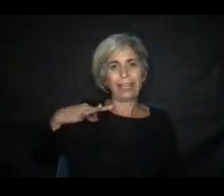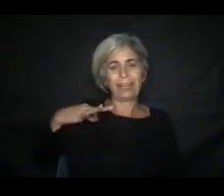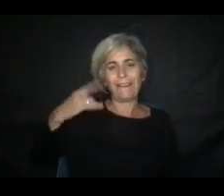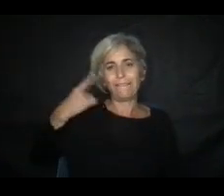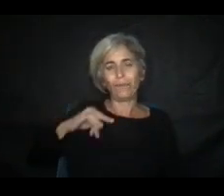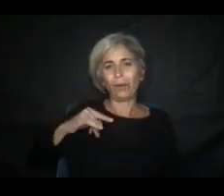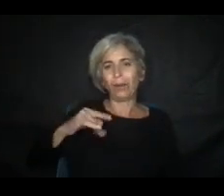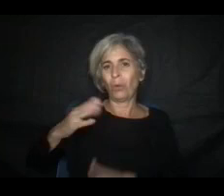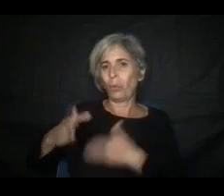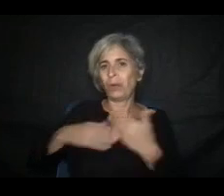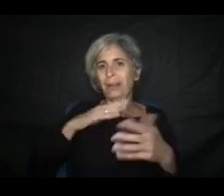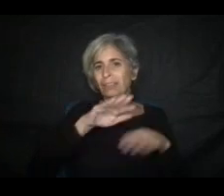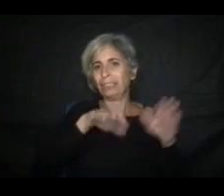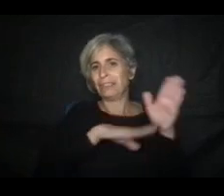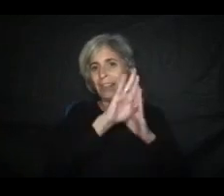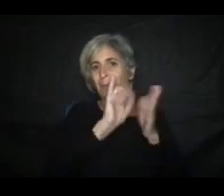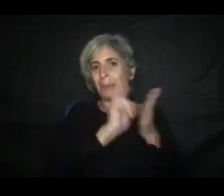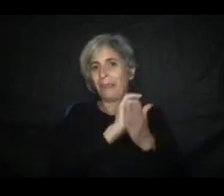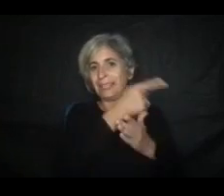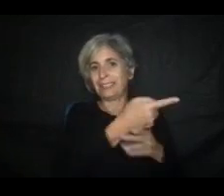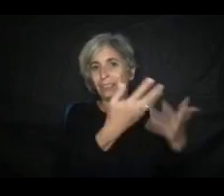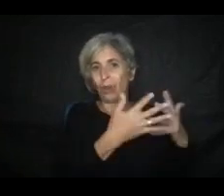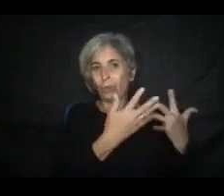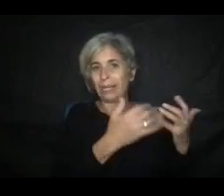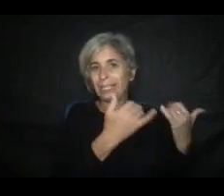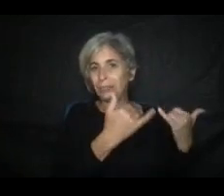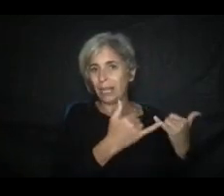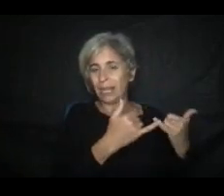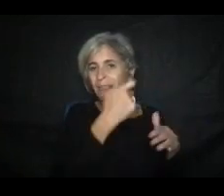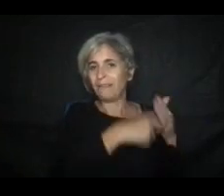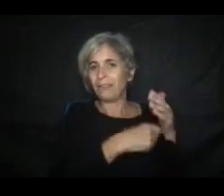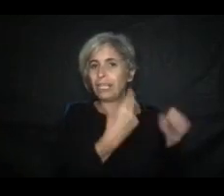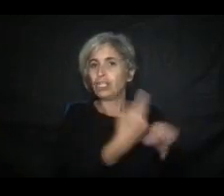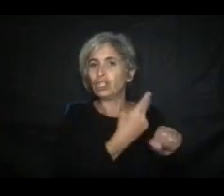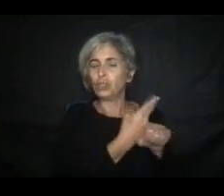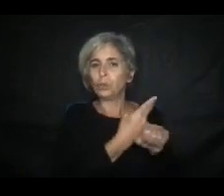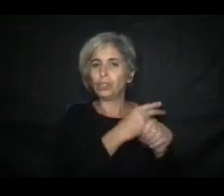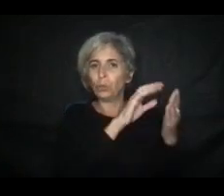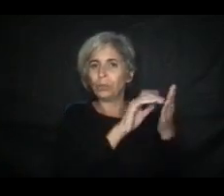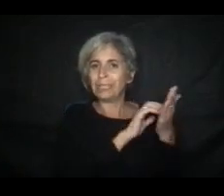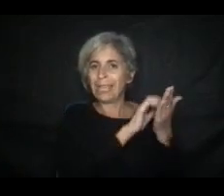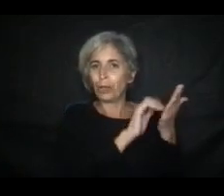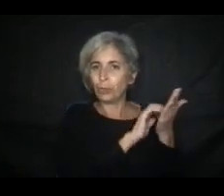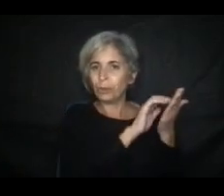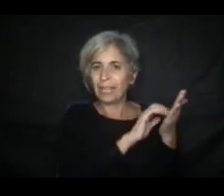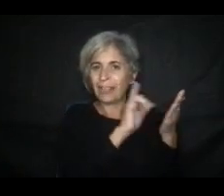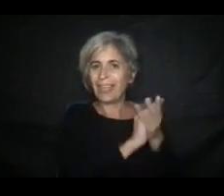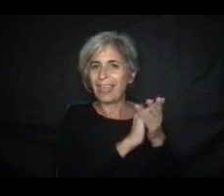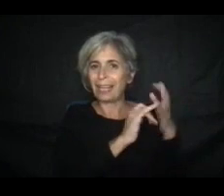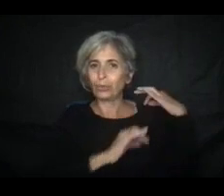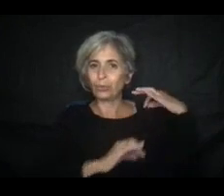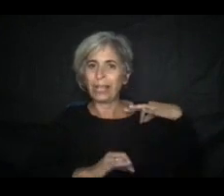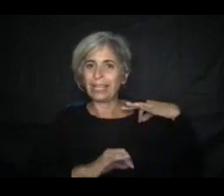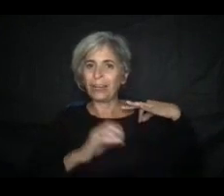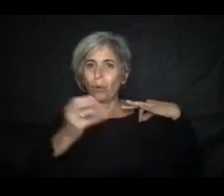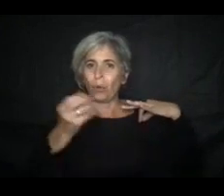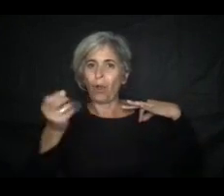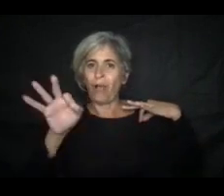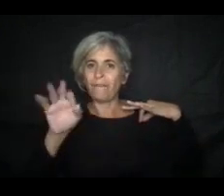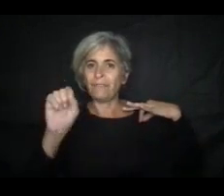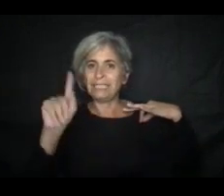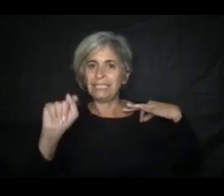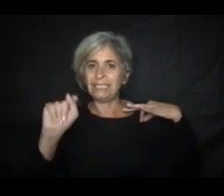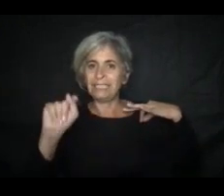development that's on the ground today. And the fee is used to actually calculate that credit or that offset for the existing